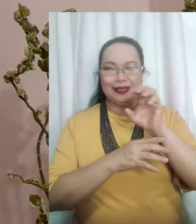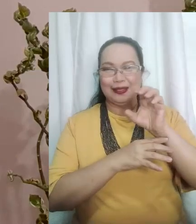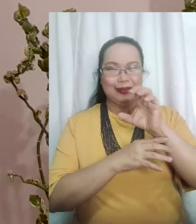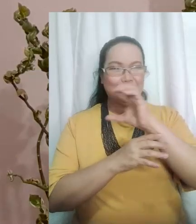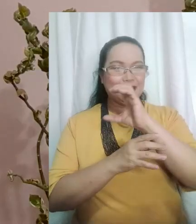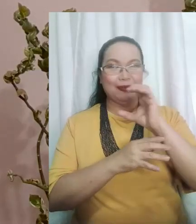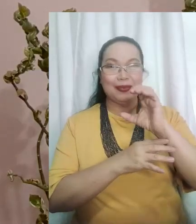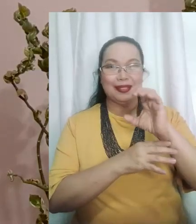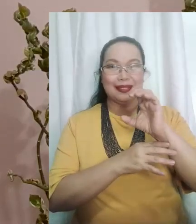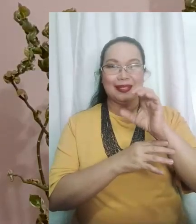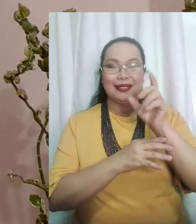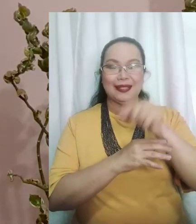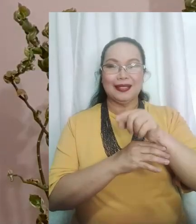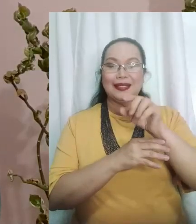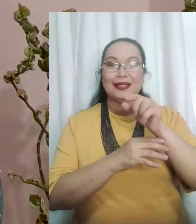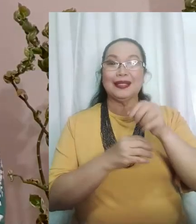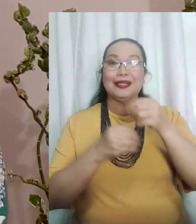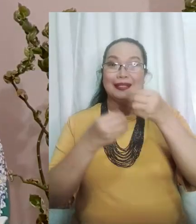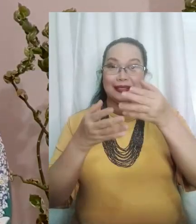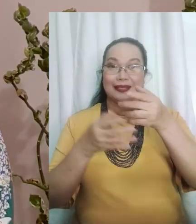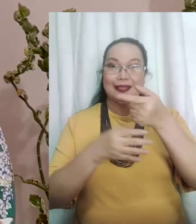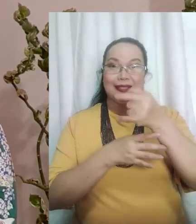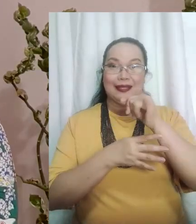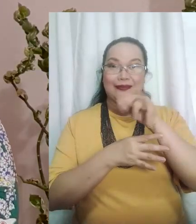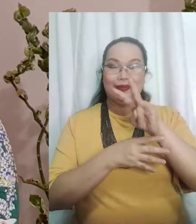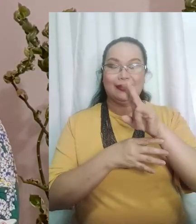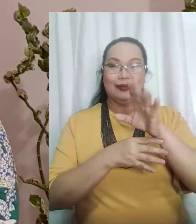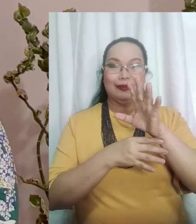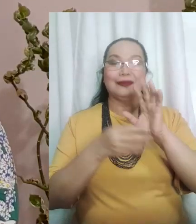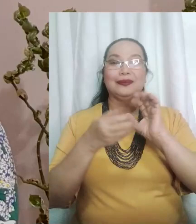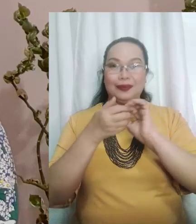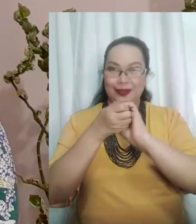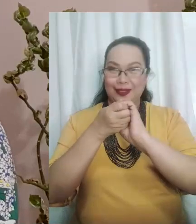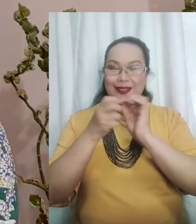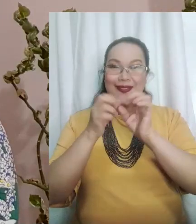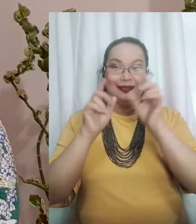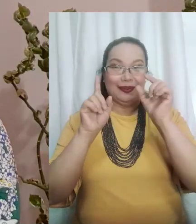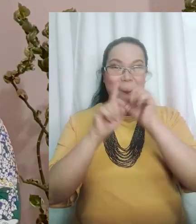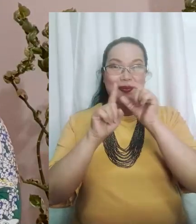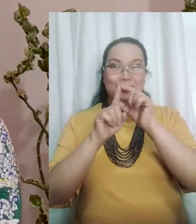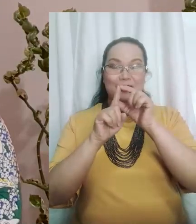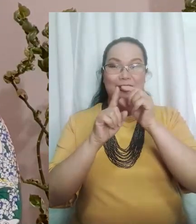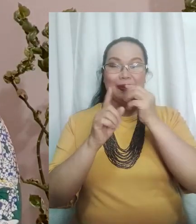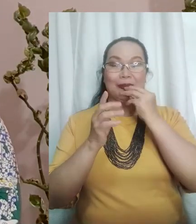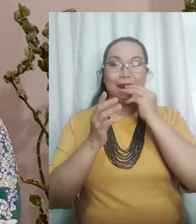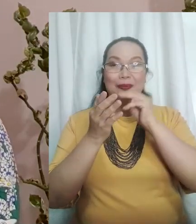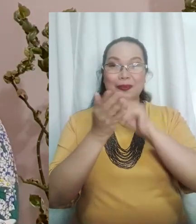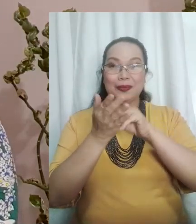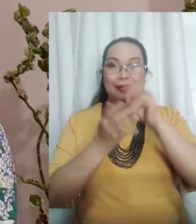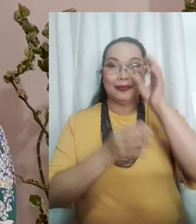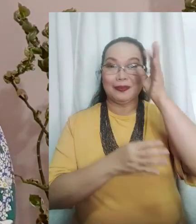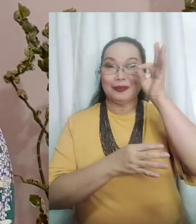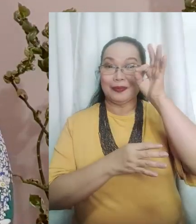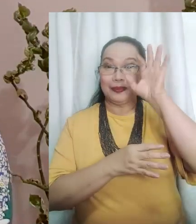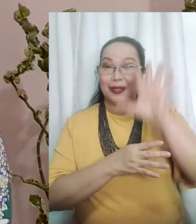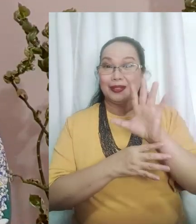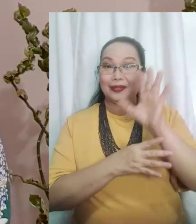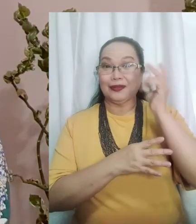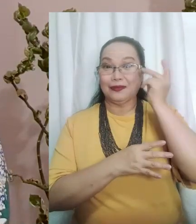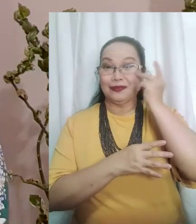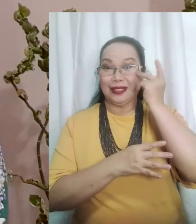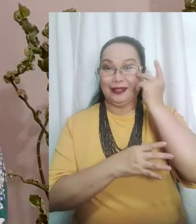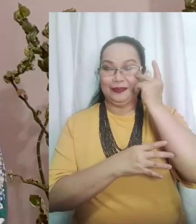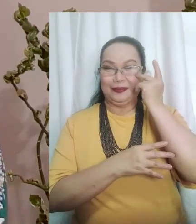ccbc.ph/giving. Let us now prepare our hearts as we engage with God's Word through His messenger, Pastor Philip Tarroja.